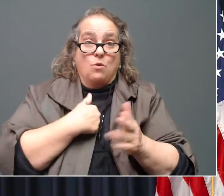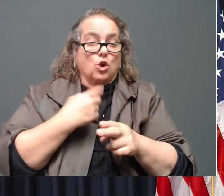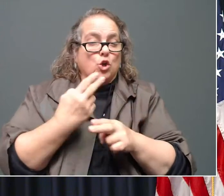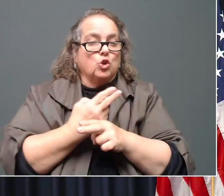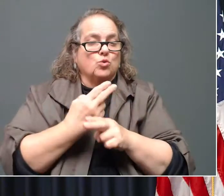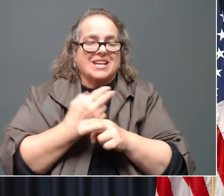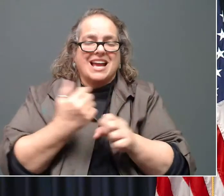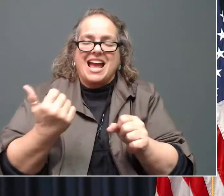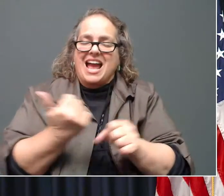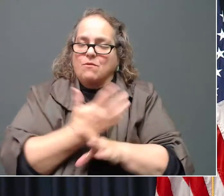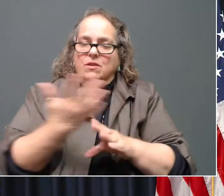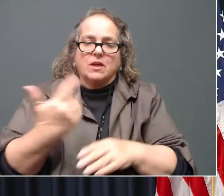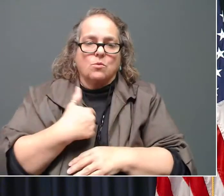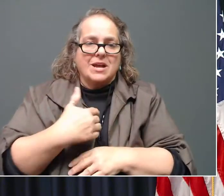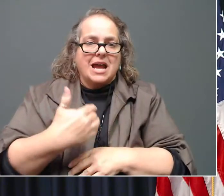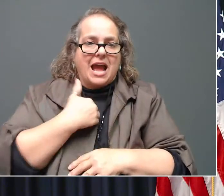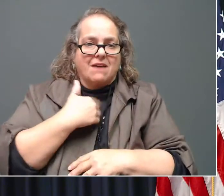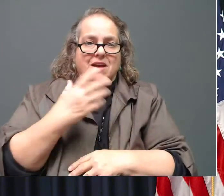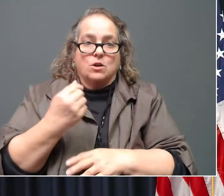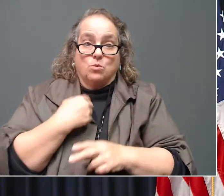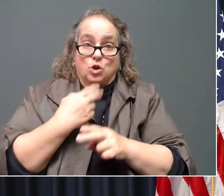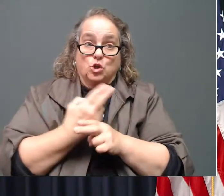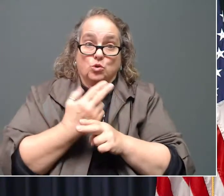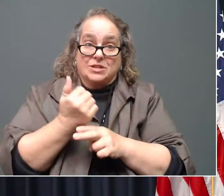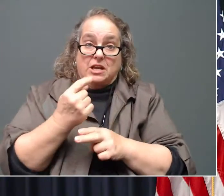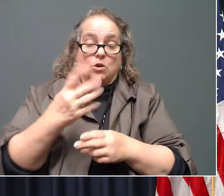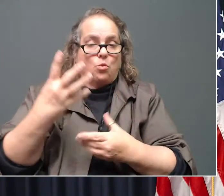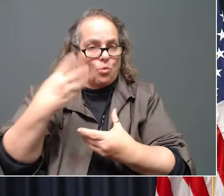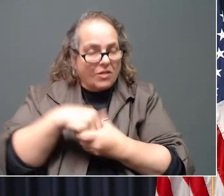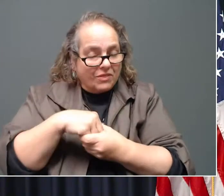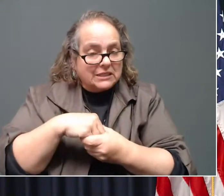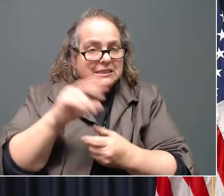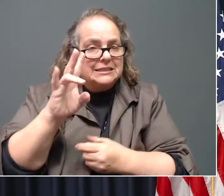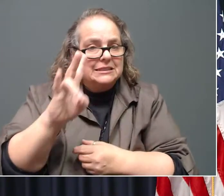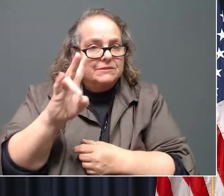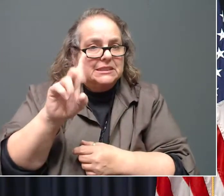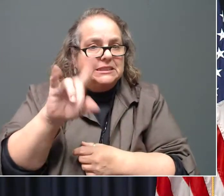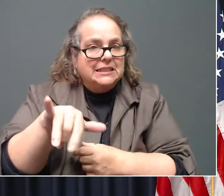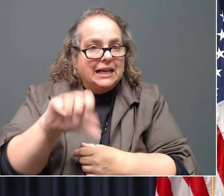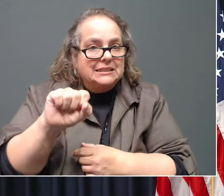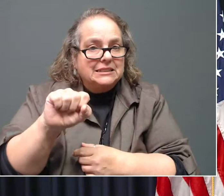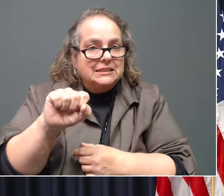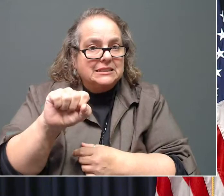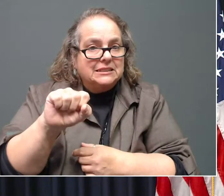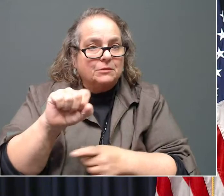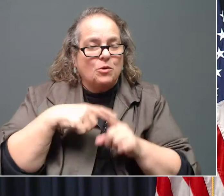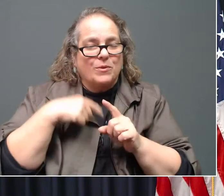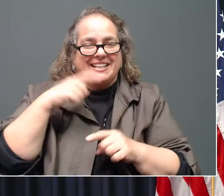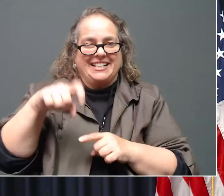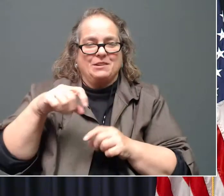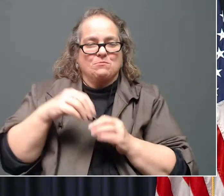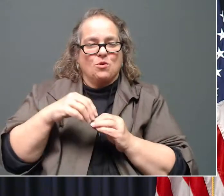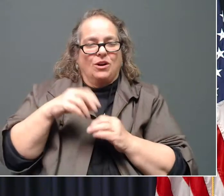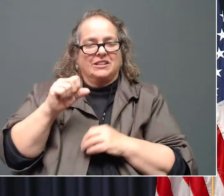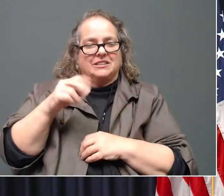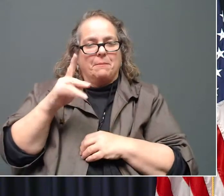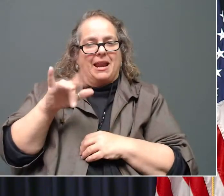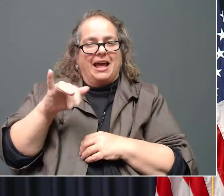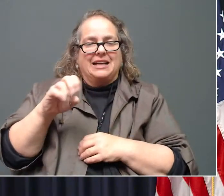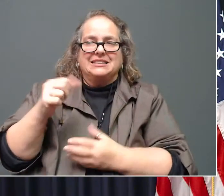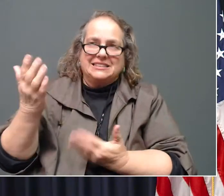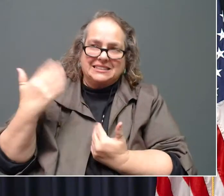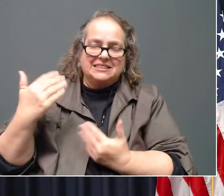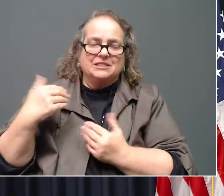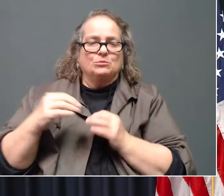and we're using it within 7 days. We just need more supply. If you can't get a